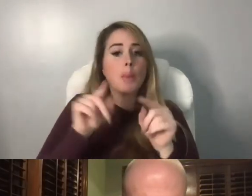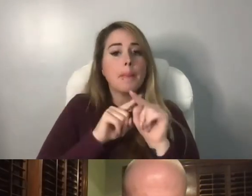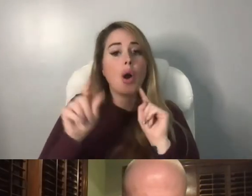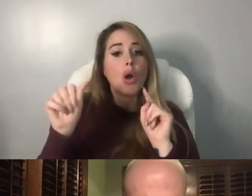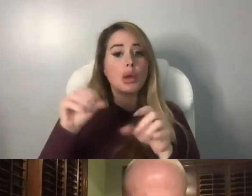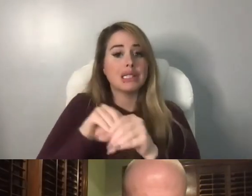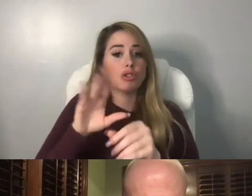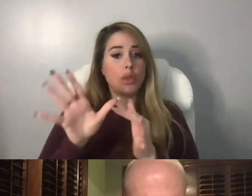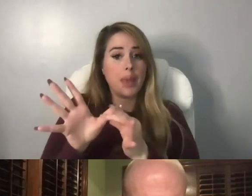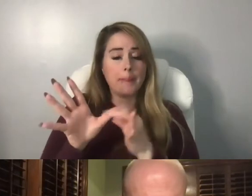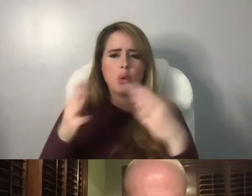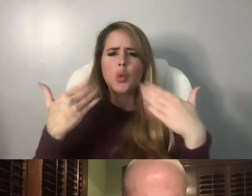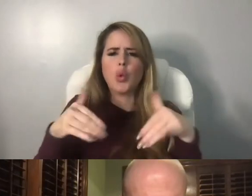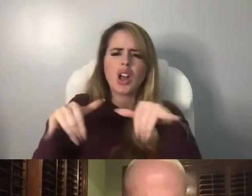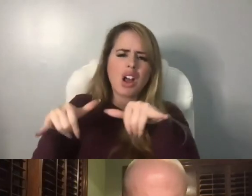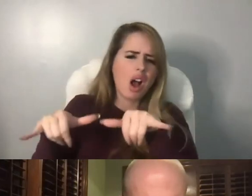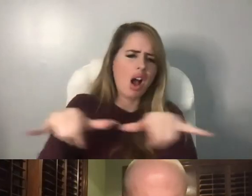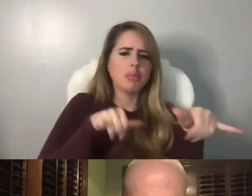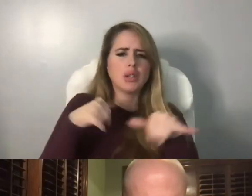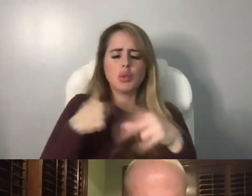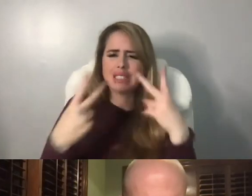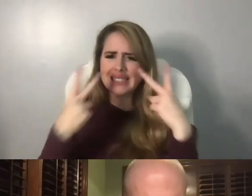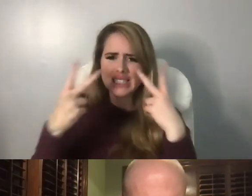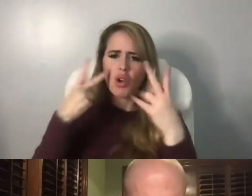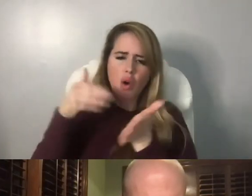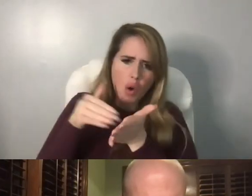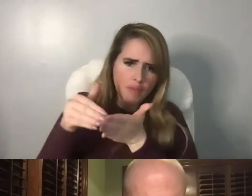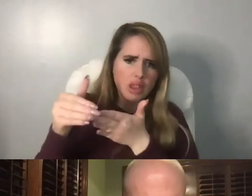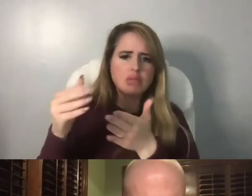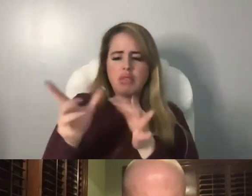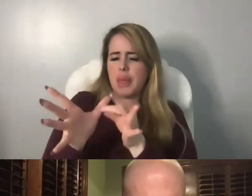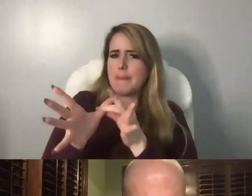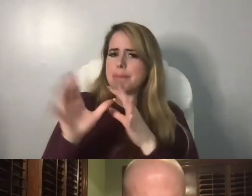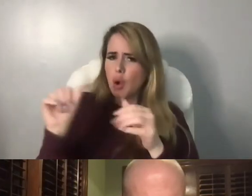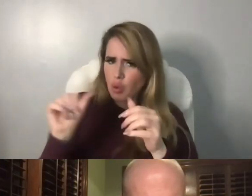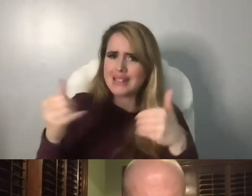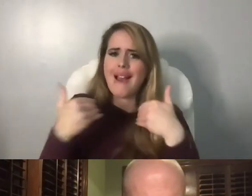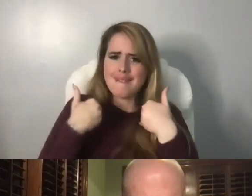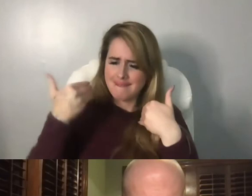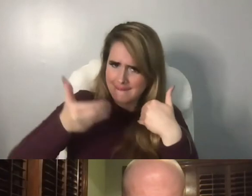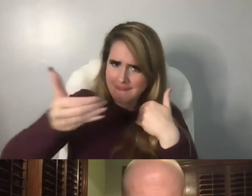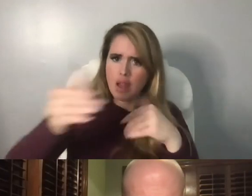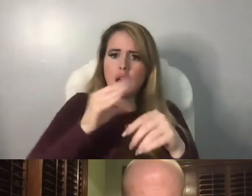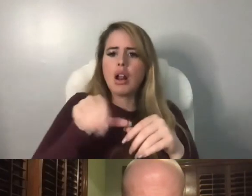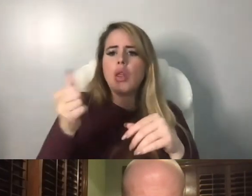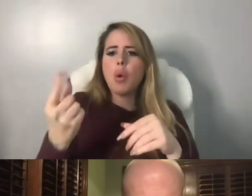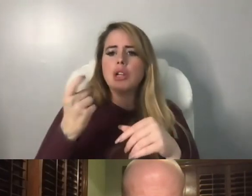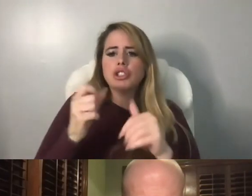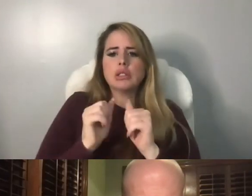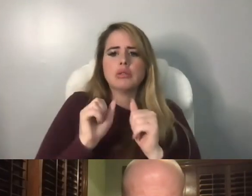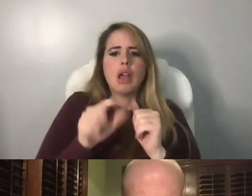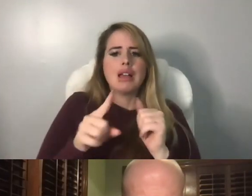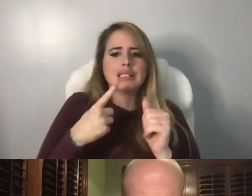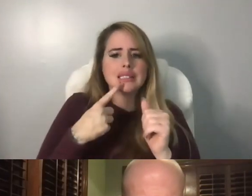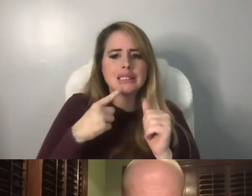thumb is extremely common. So we see that all the time. And the next question as part of this is